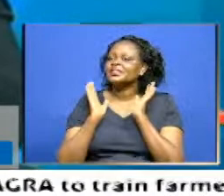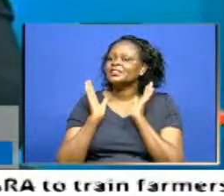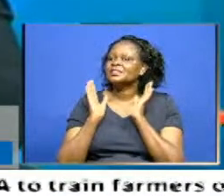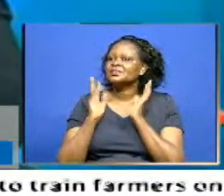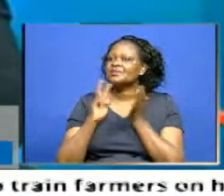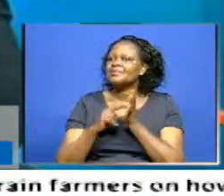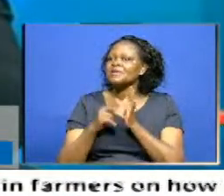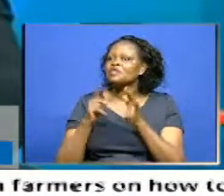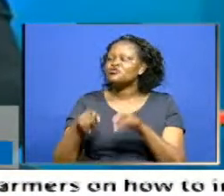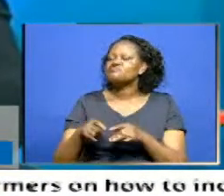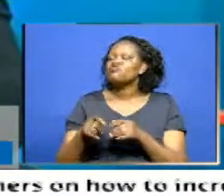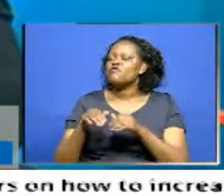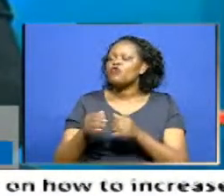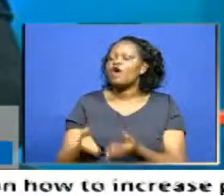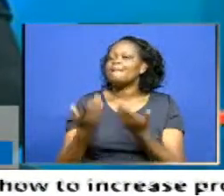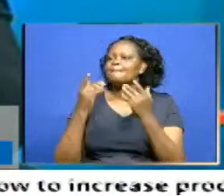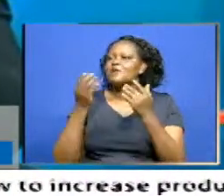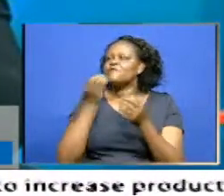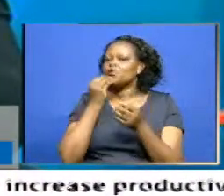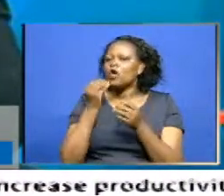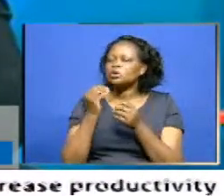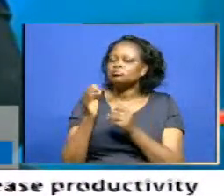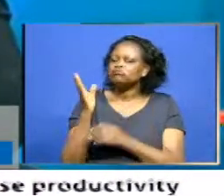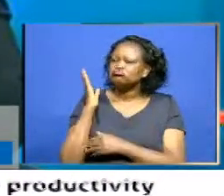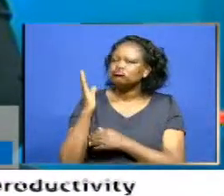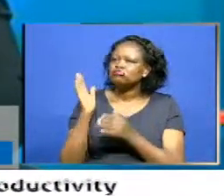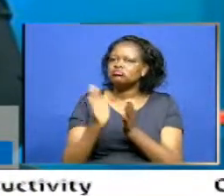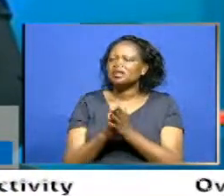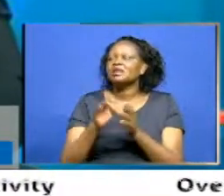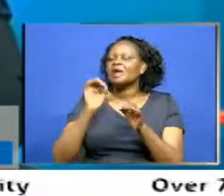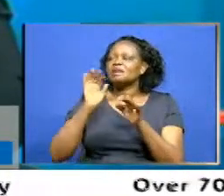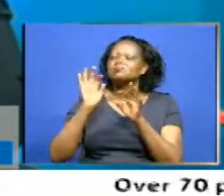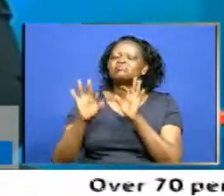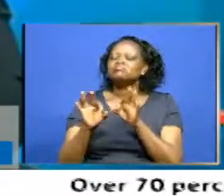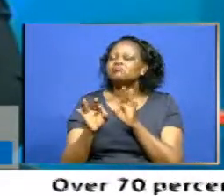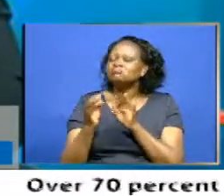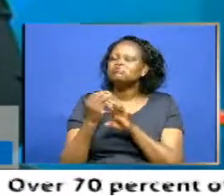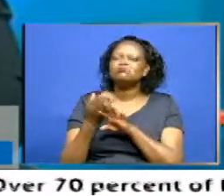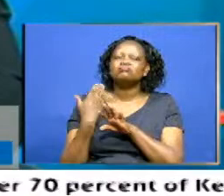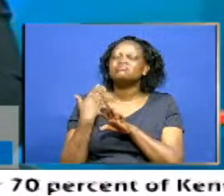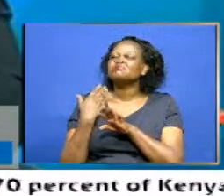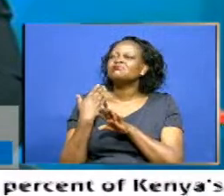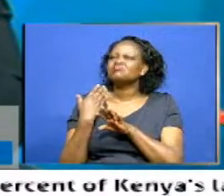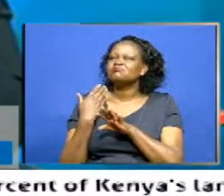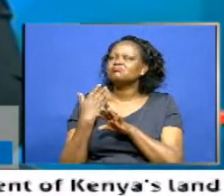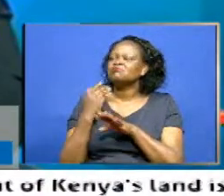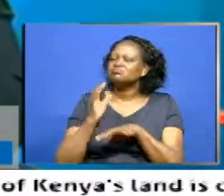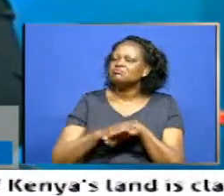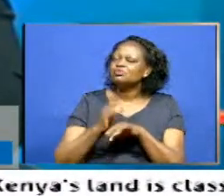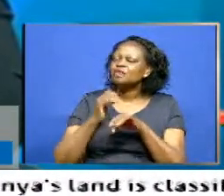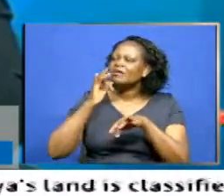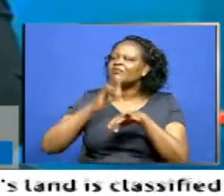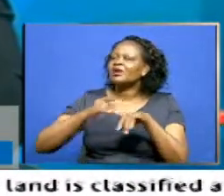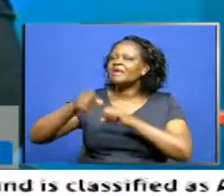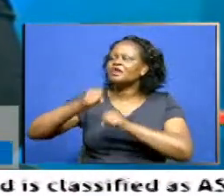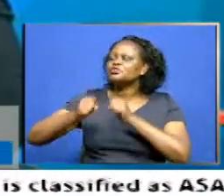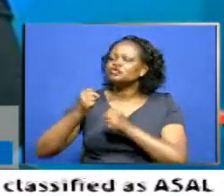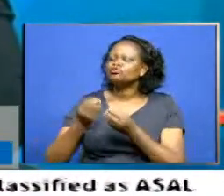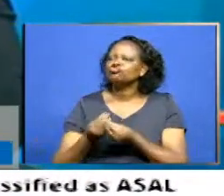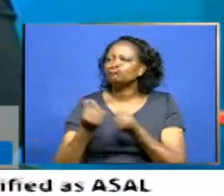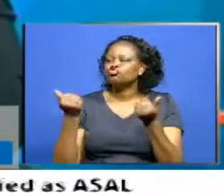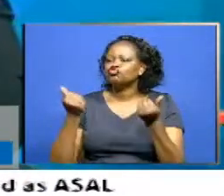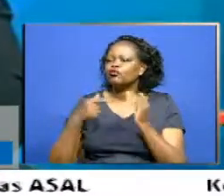So you're tracking the food security at household, and then you can pick the triggers early so that there's early action to respond. So, for example, the